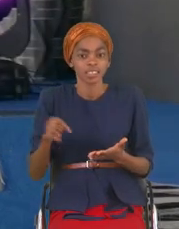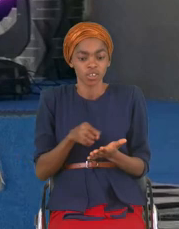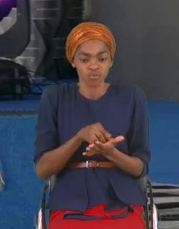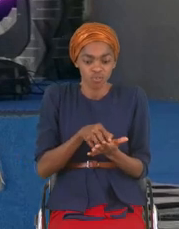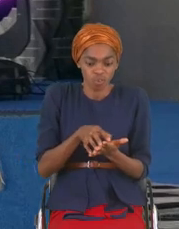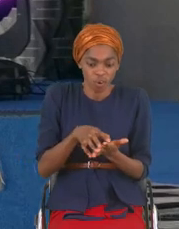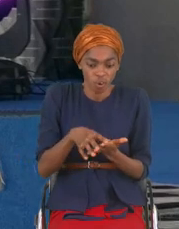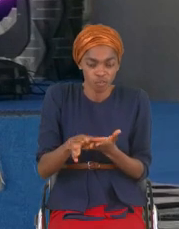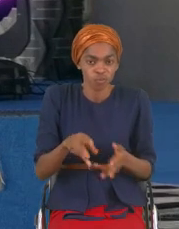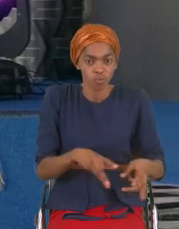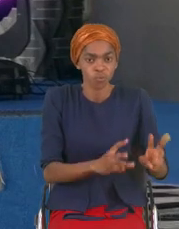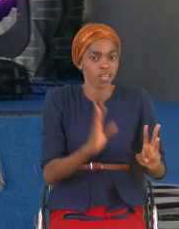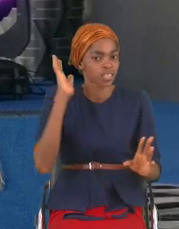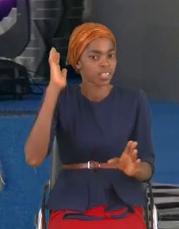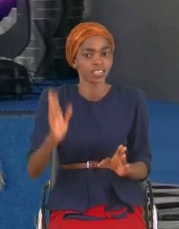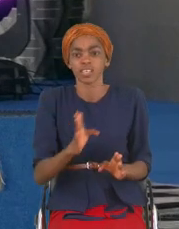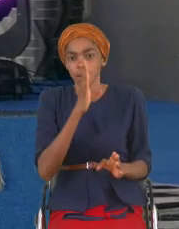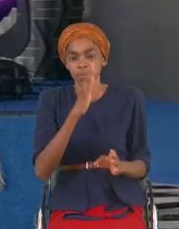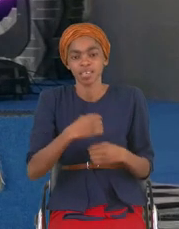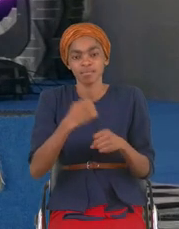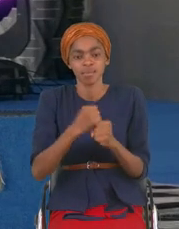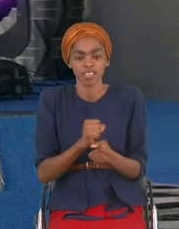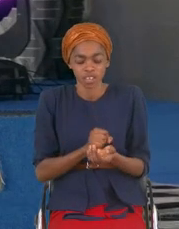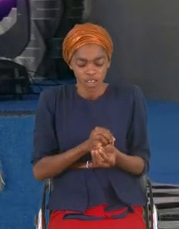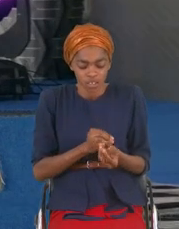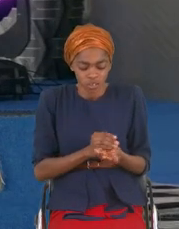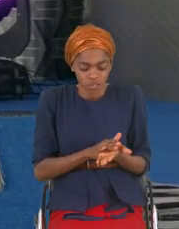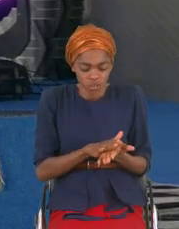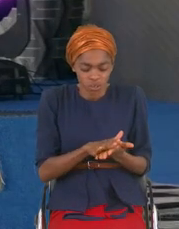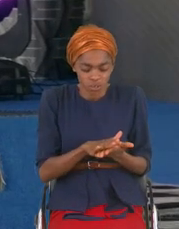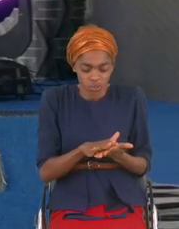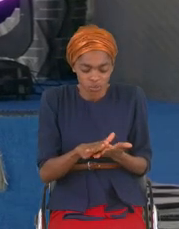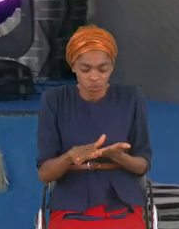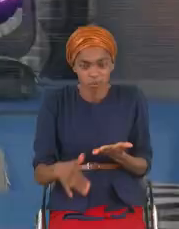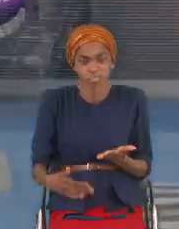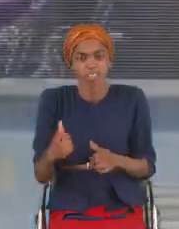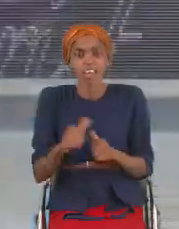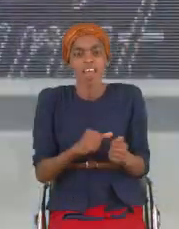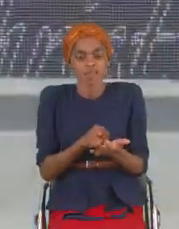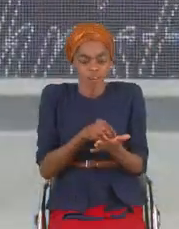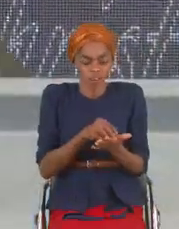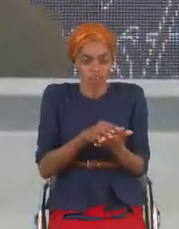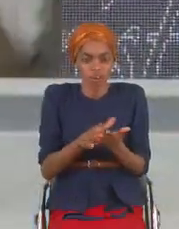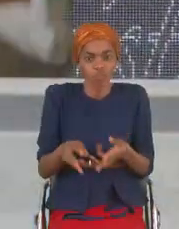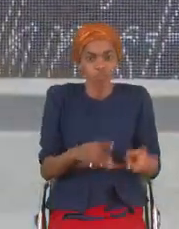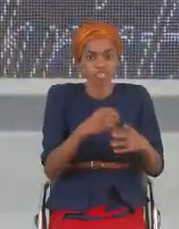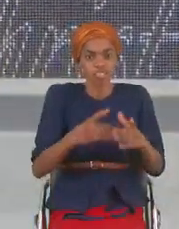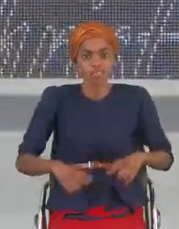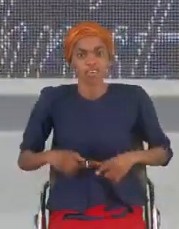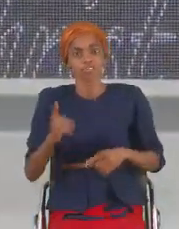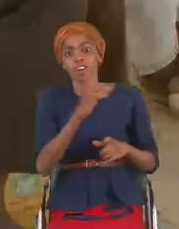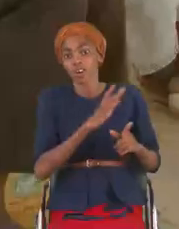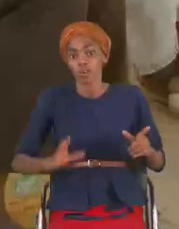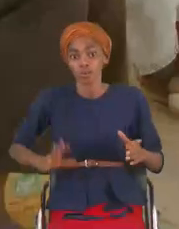ways shall be made smooth. Every rough corner in your life, it will chisel